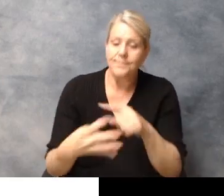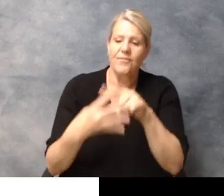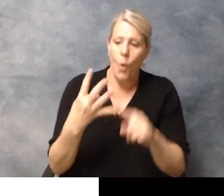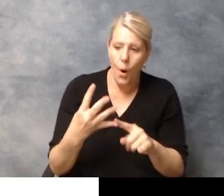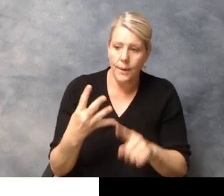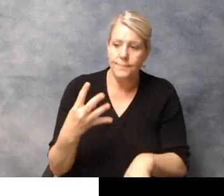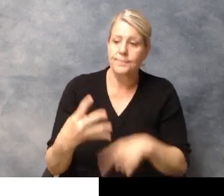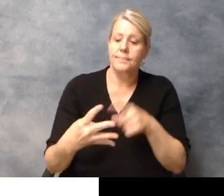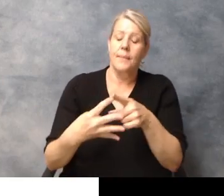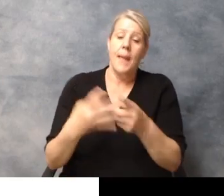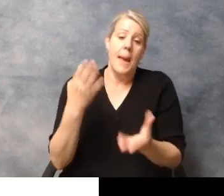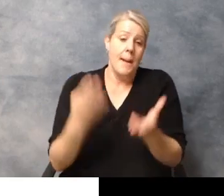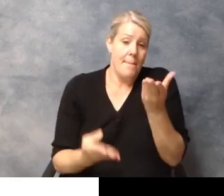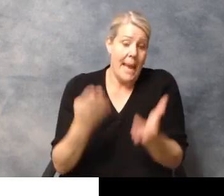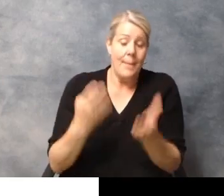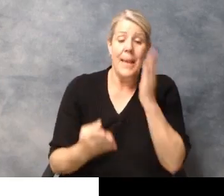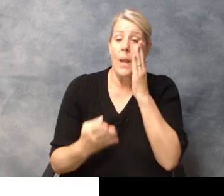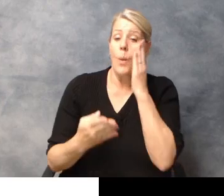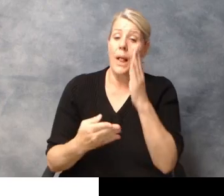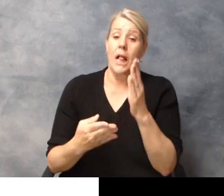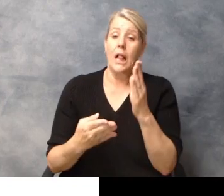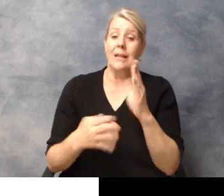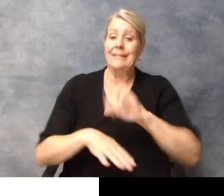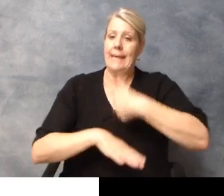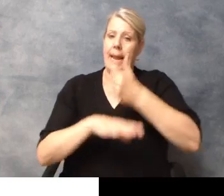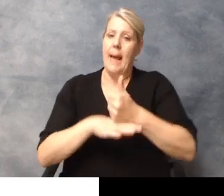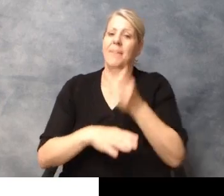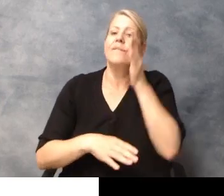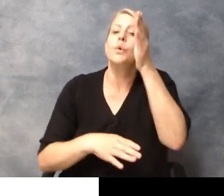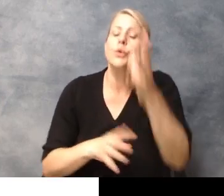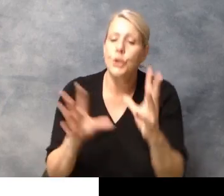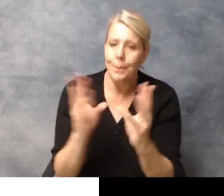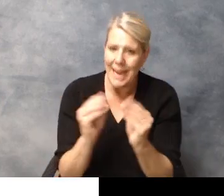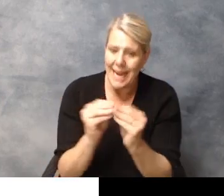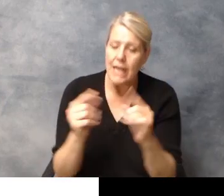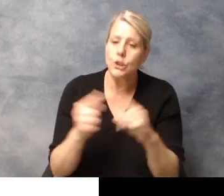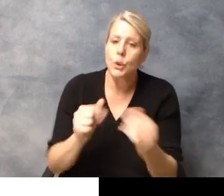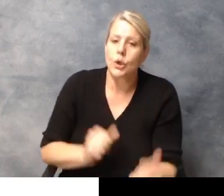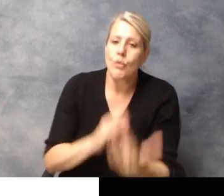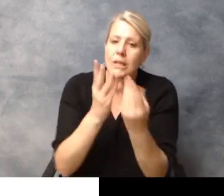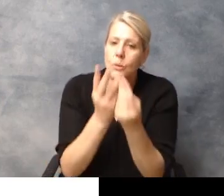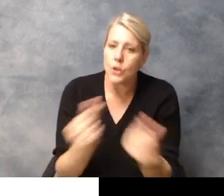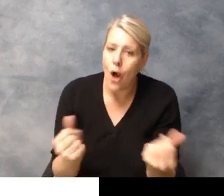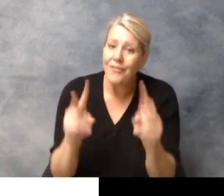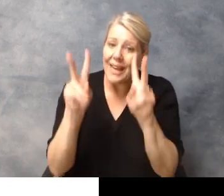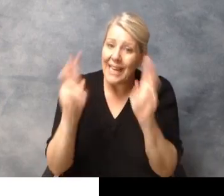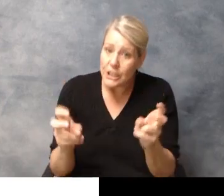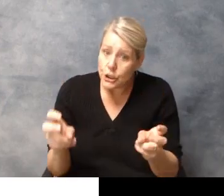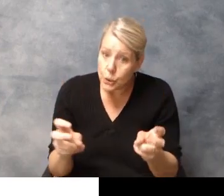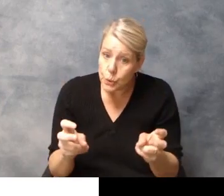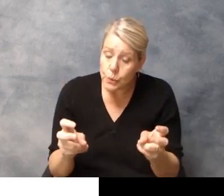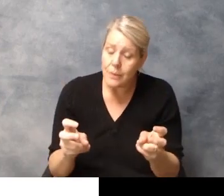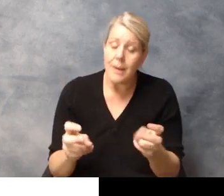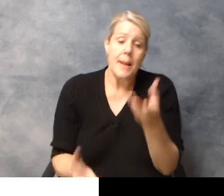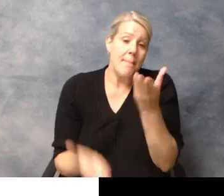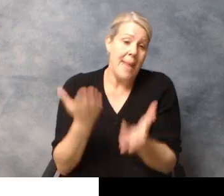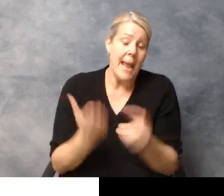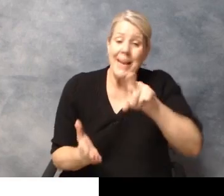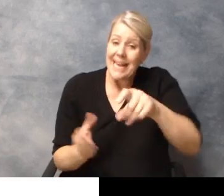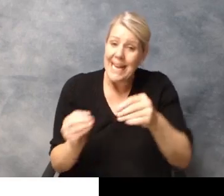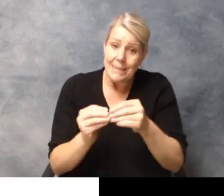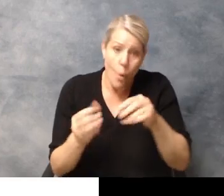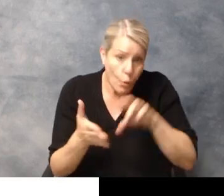may schedule an additional meeting to further discuss and address the issue, and once it has been further